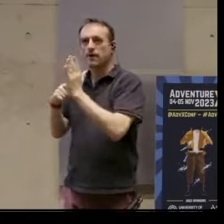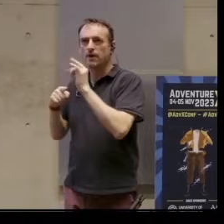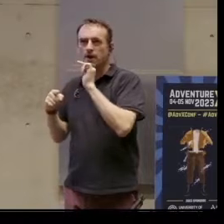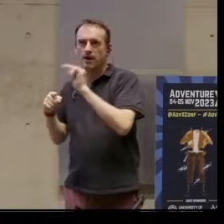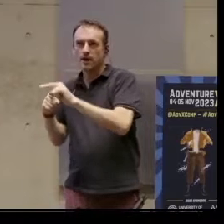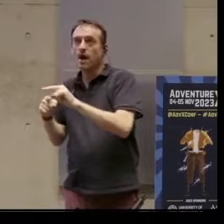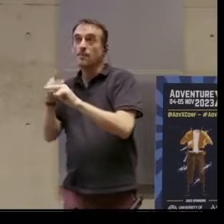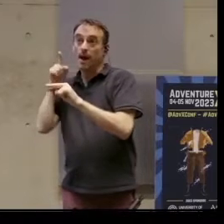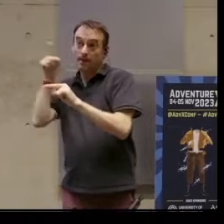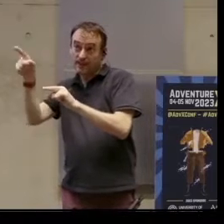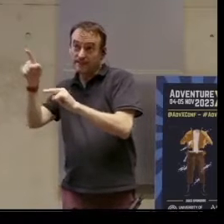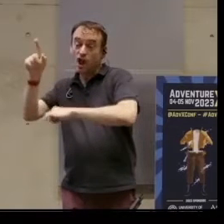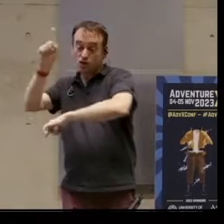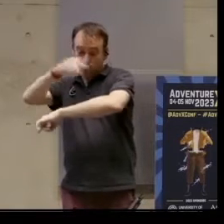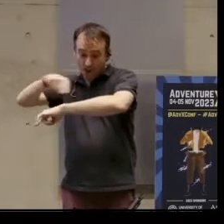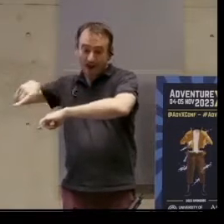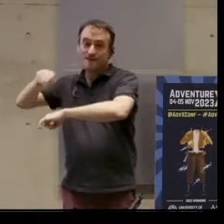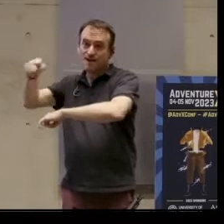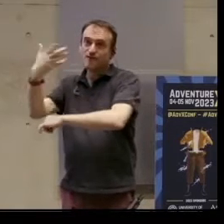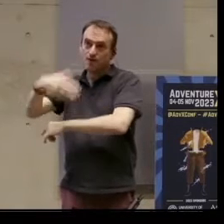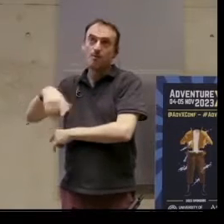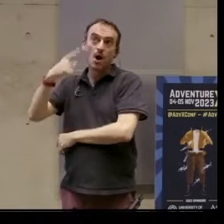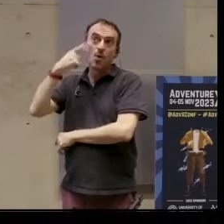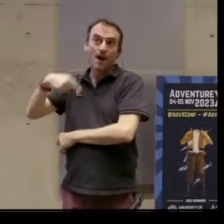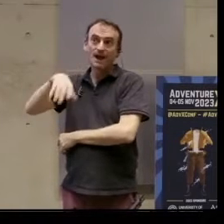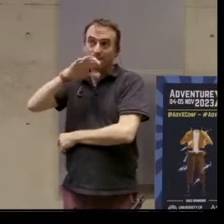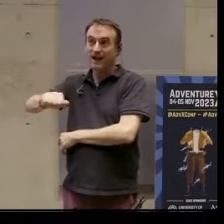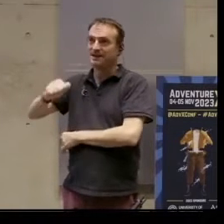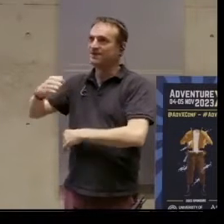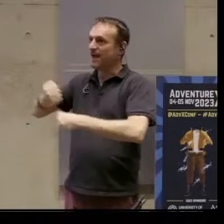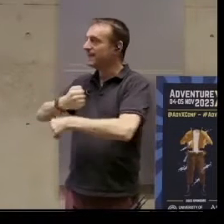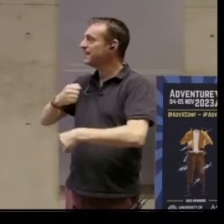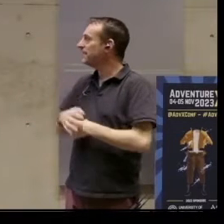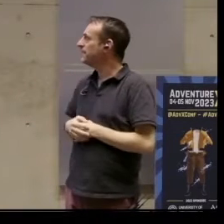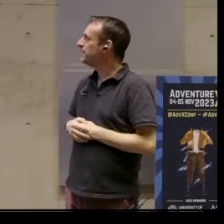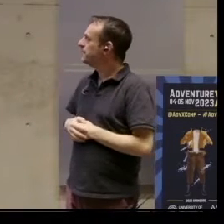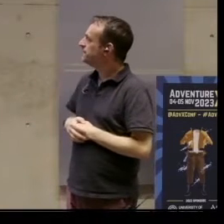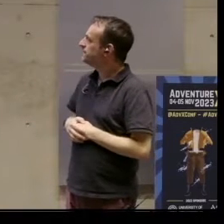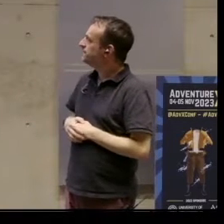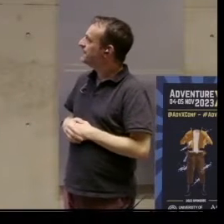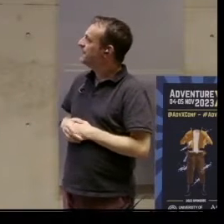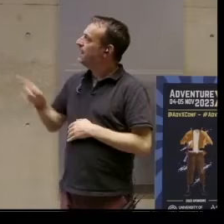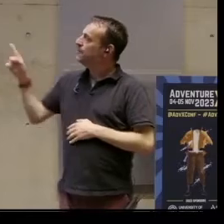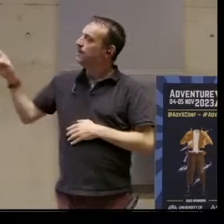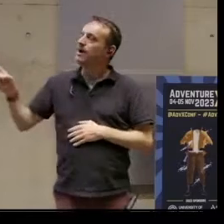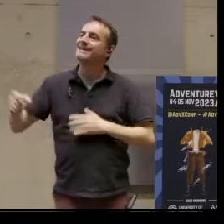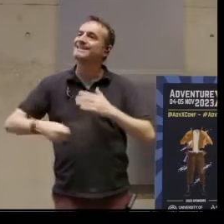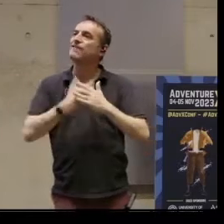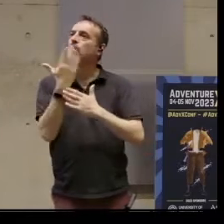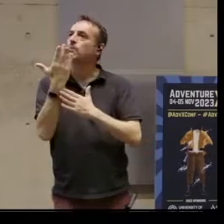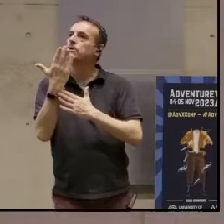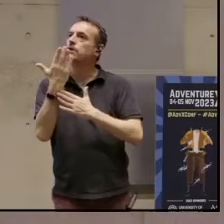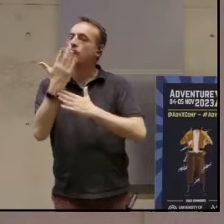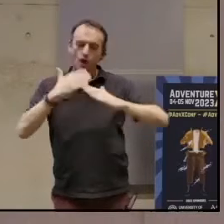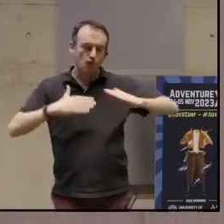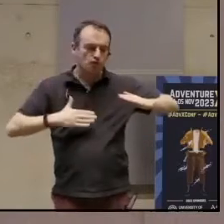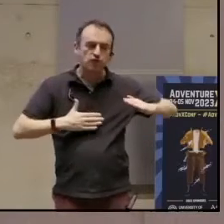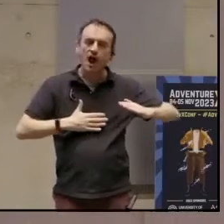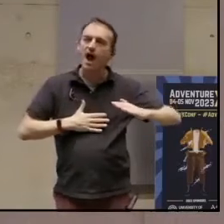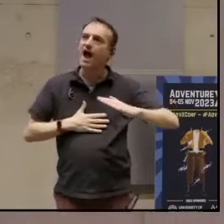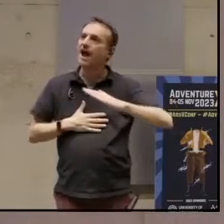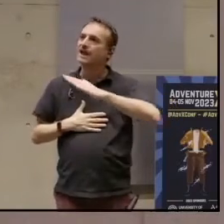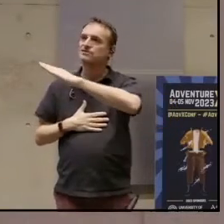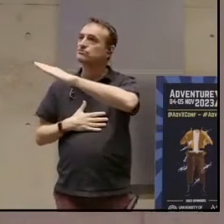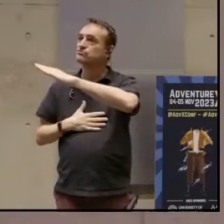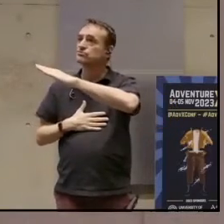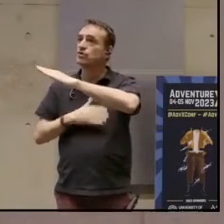made by a white guy. All right, so here's the news. Your development does not have to rise. Your development